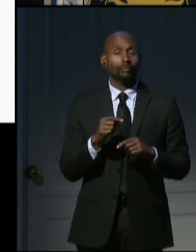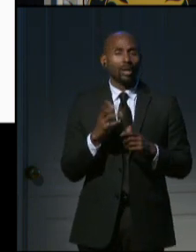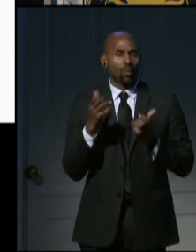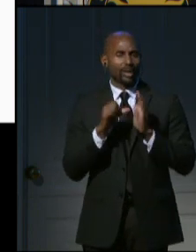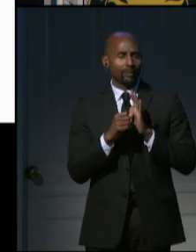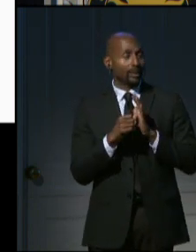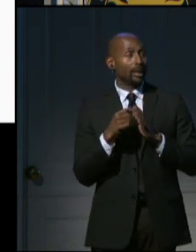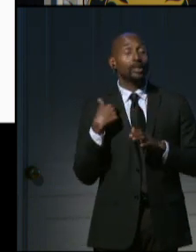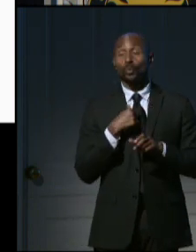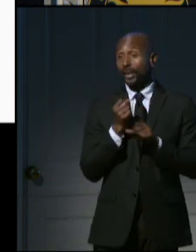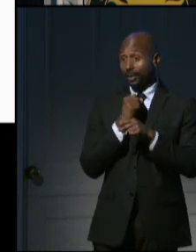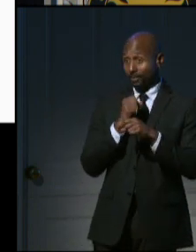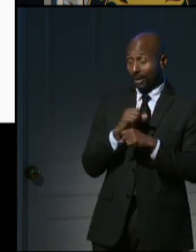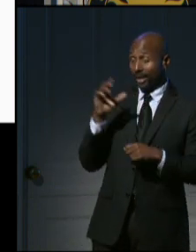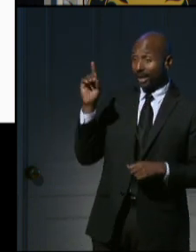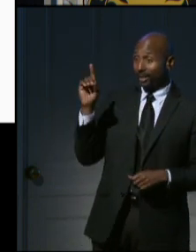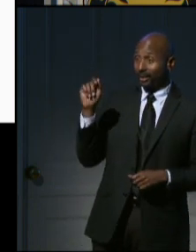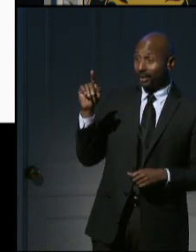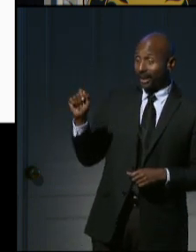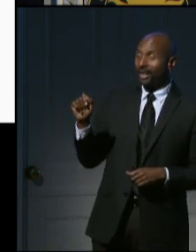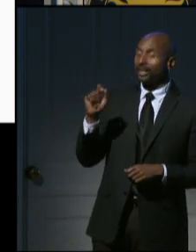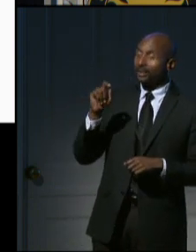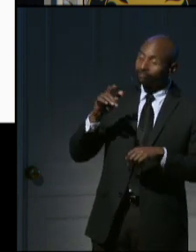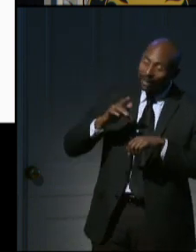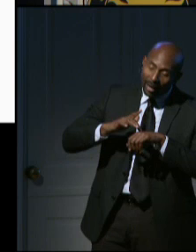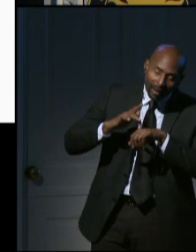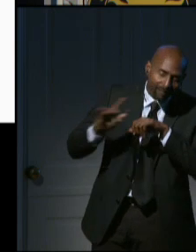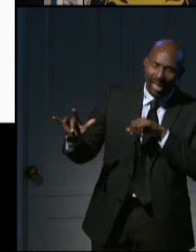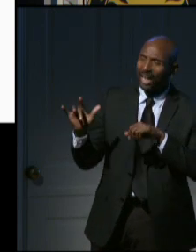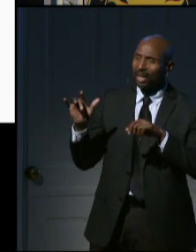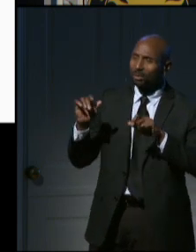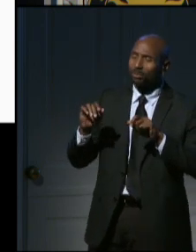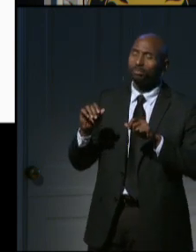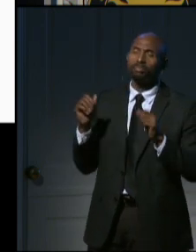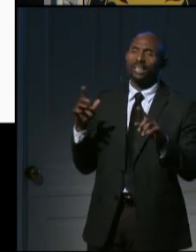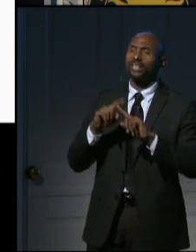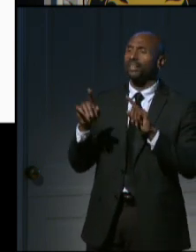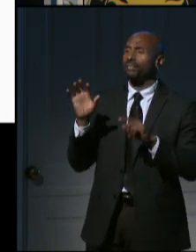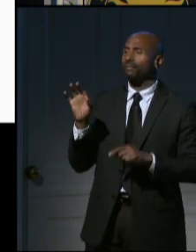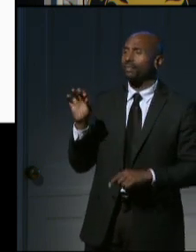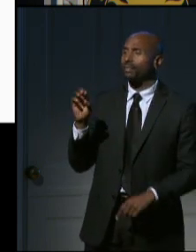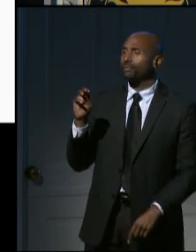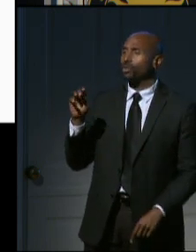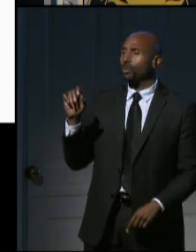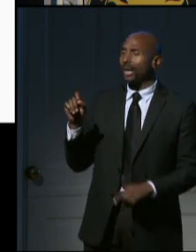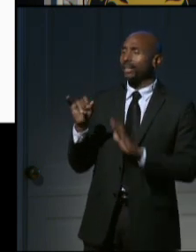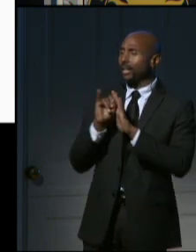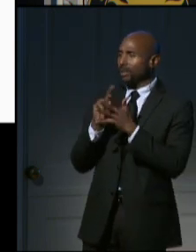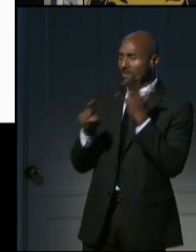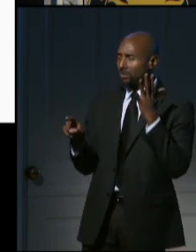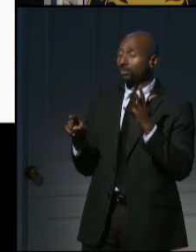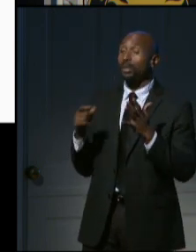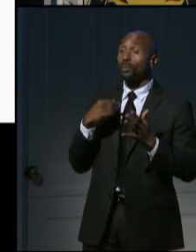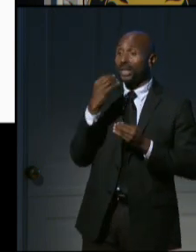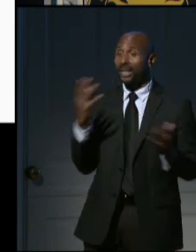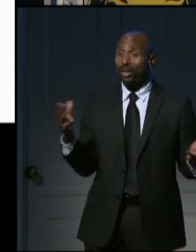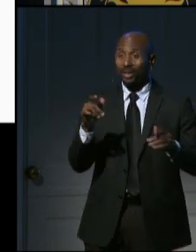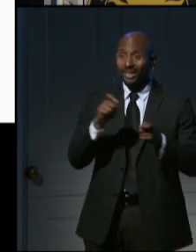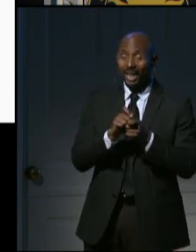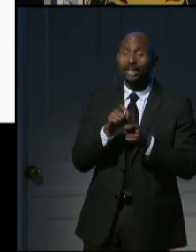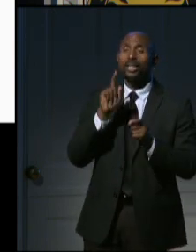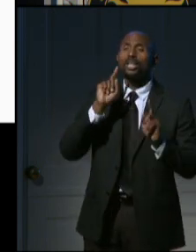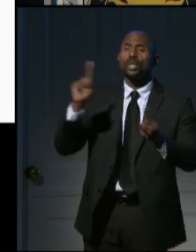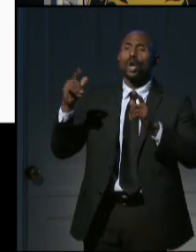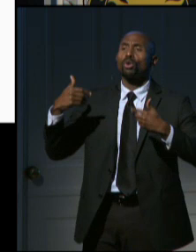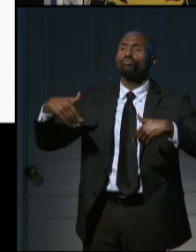make the data and so available and the images in so many different formats, and we let you know exactly, go do what you want with it.